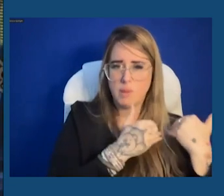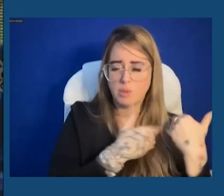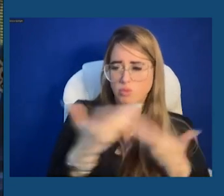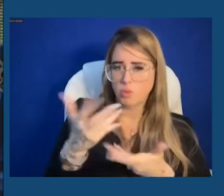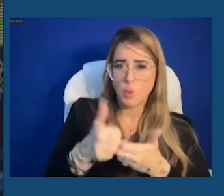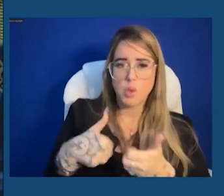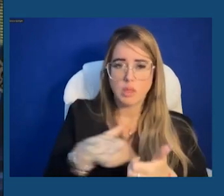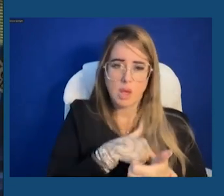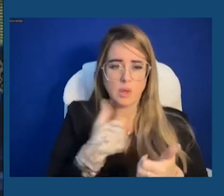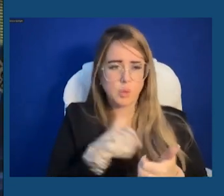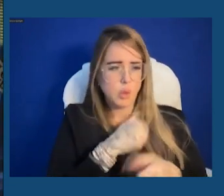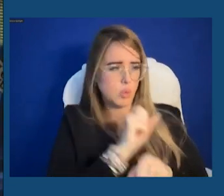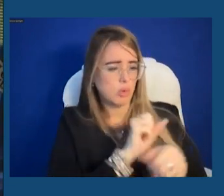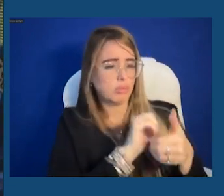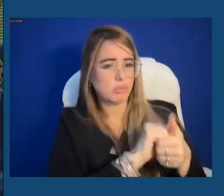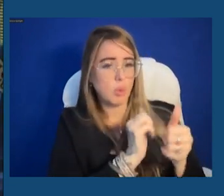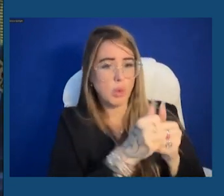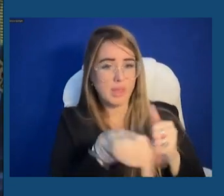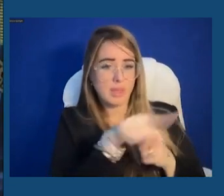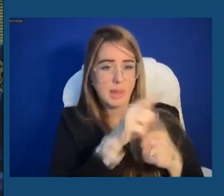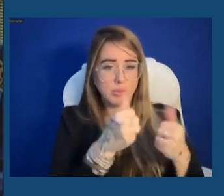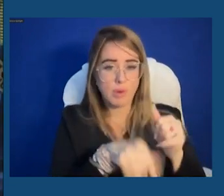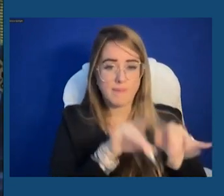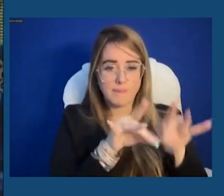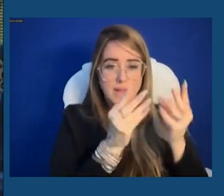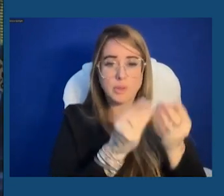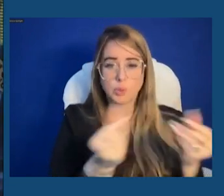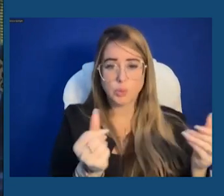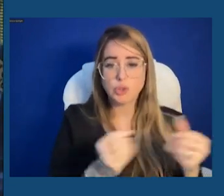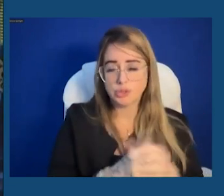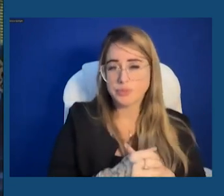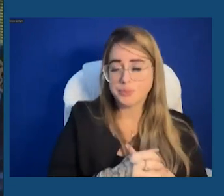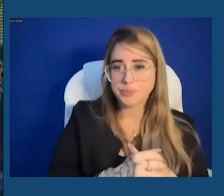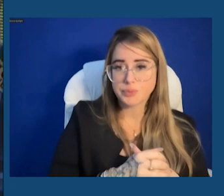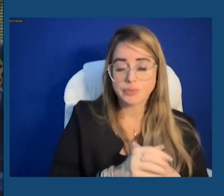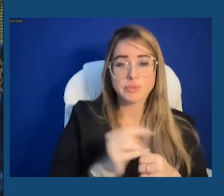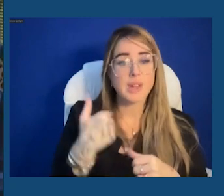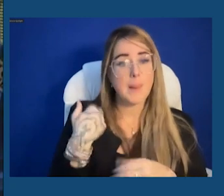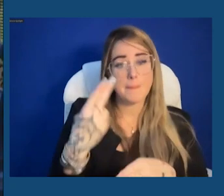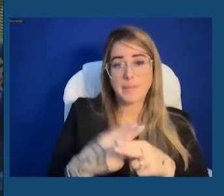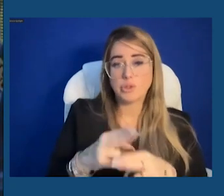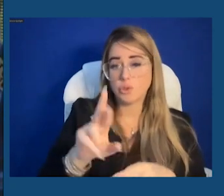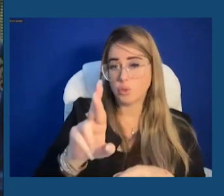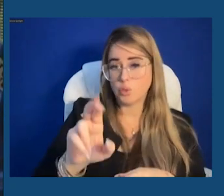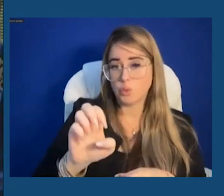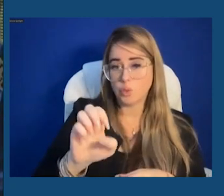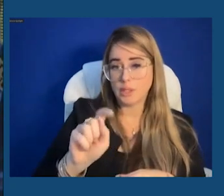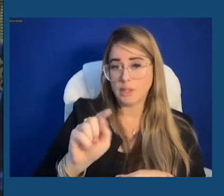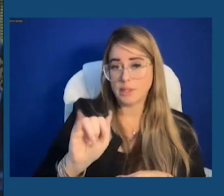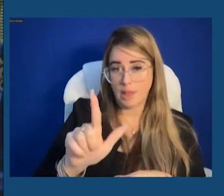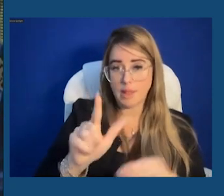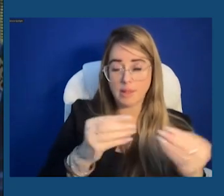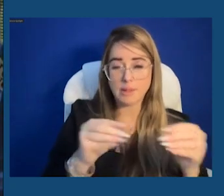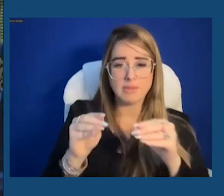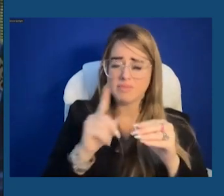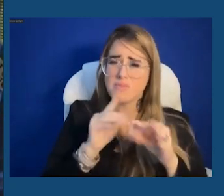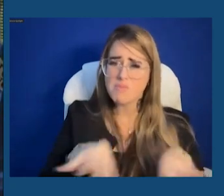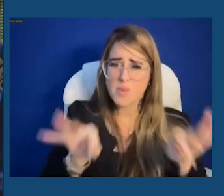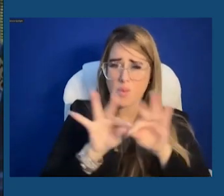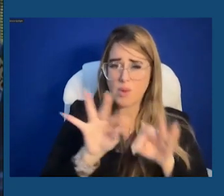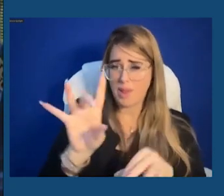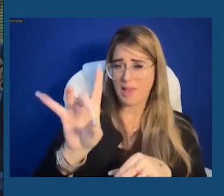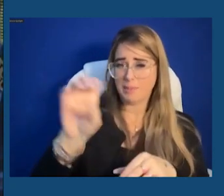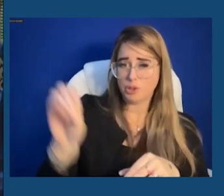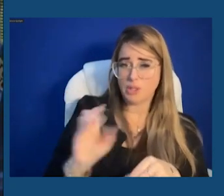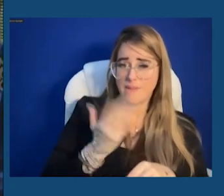finding solutions to this as well. So, as I mentioned, how important retail is in our state. It's about 8% of our employment statewide. We